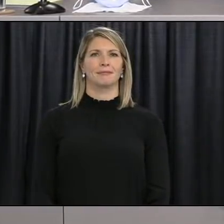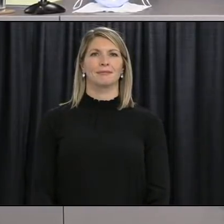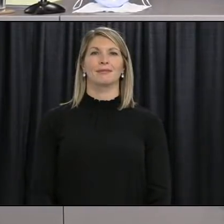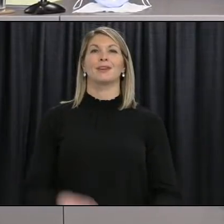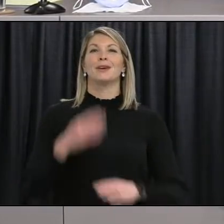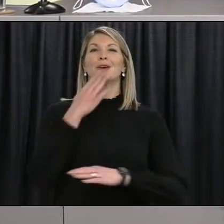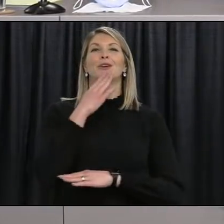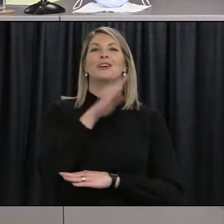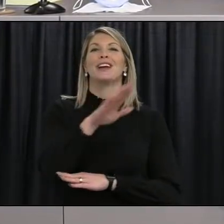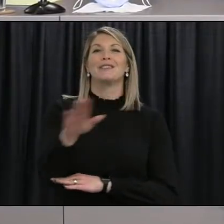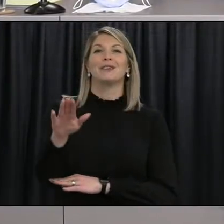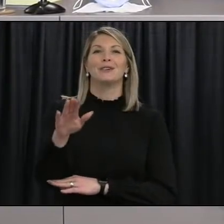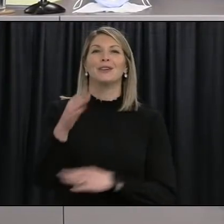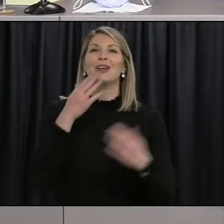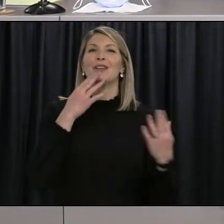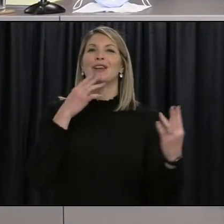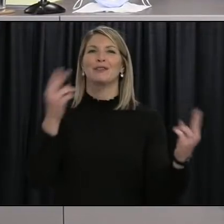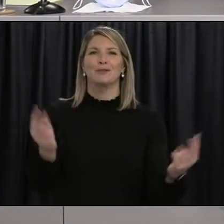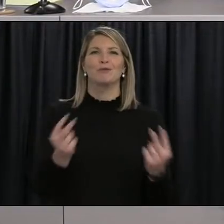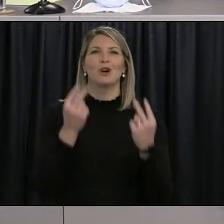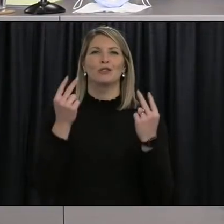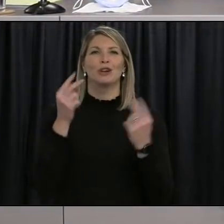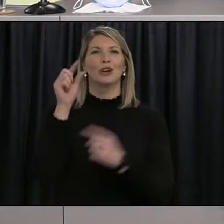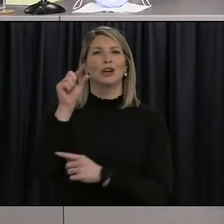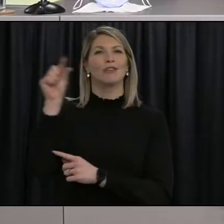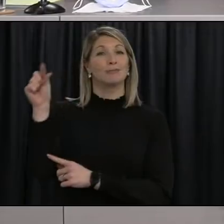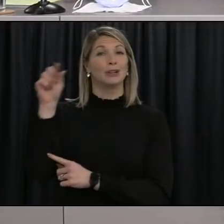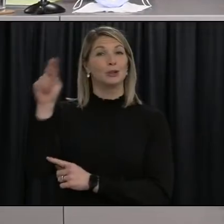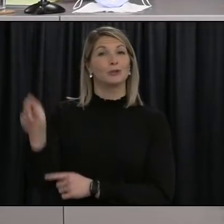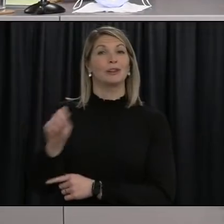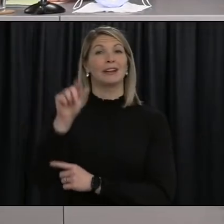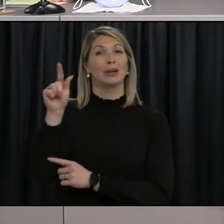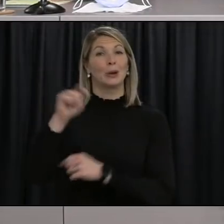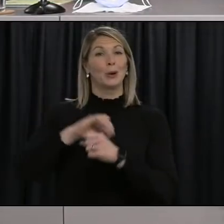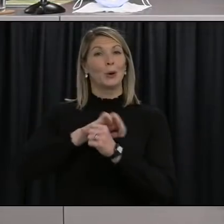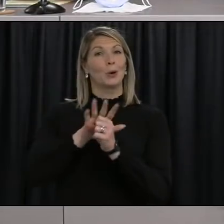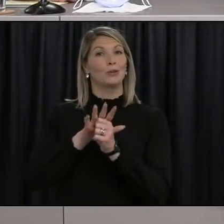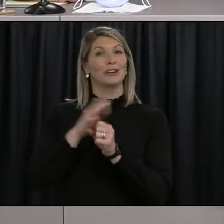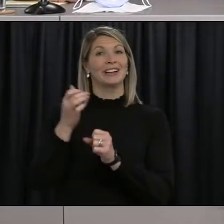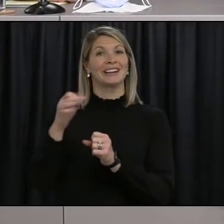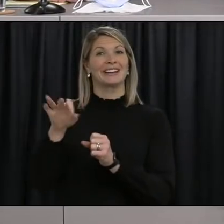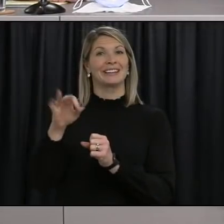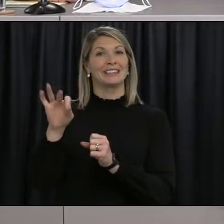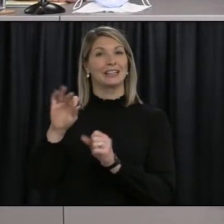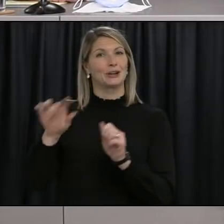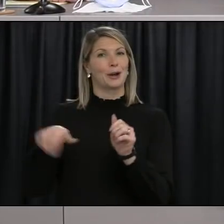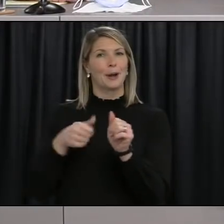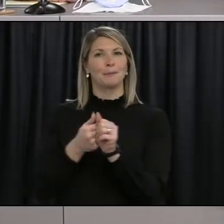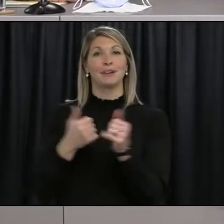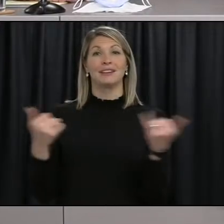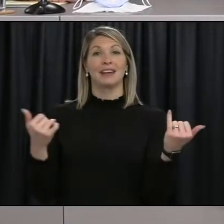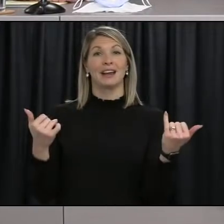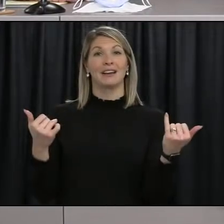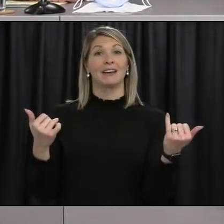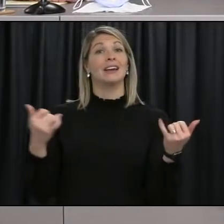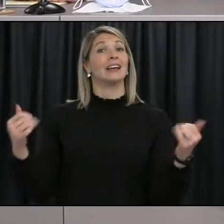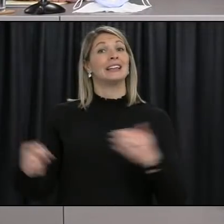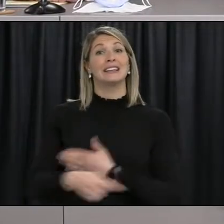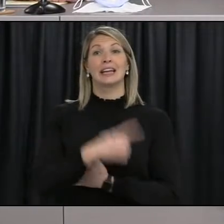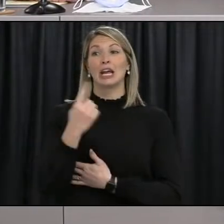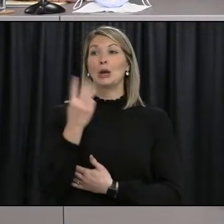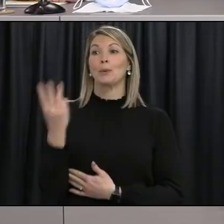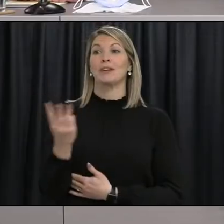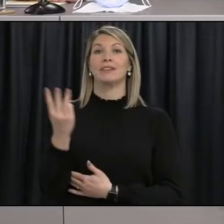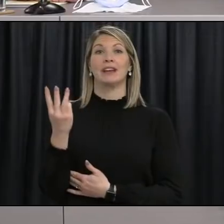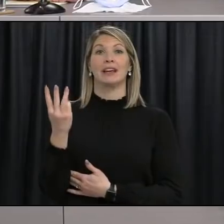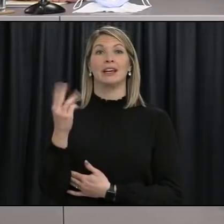Good afternoon. Thank you all for joining us for the Government of Newfoundland and Labrador COVID-19 briefing for today, Wednesday, November 18th,